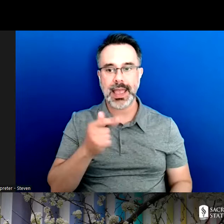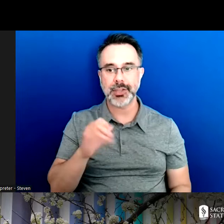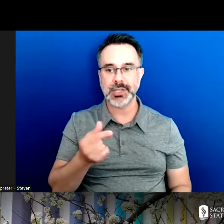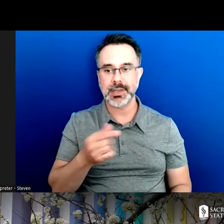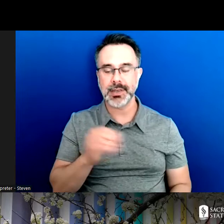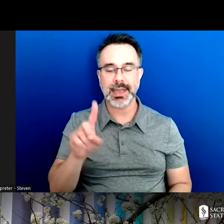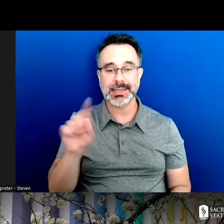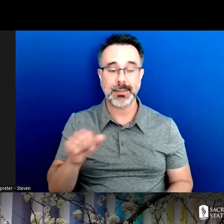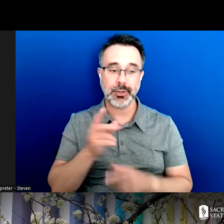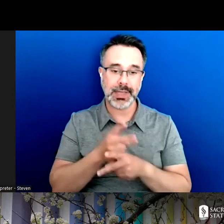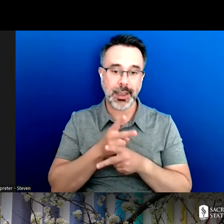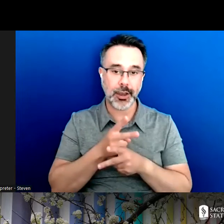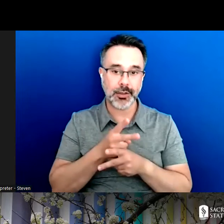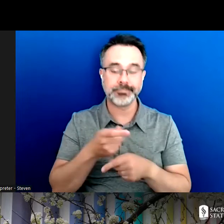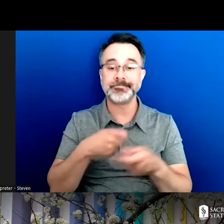care.